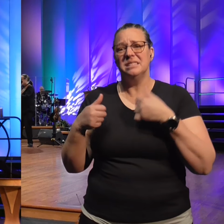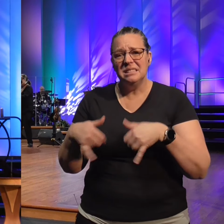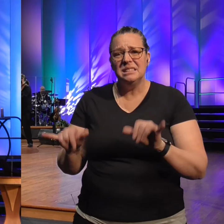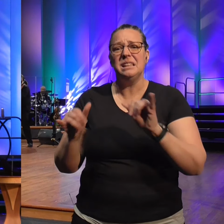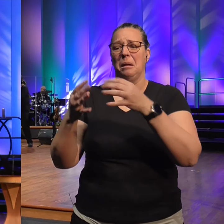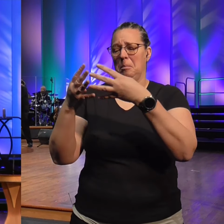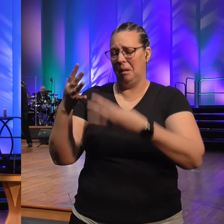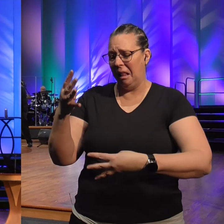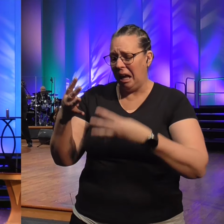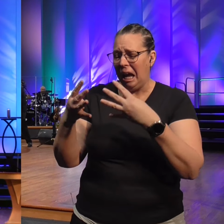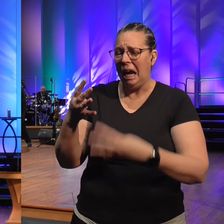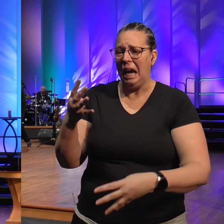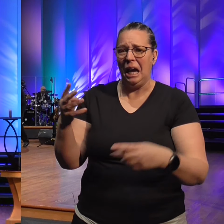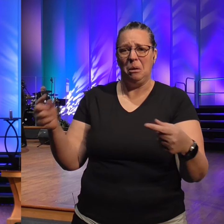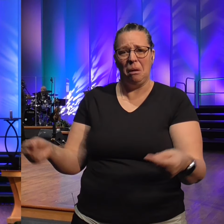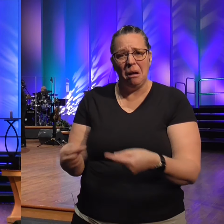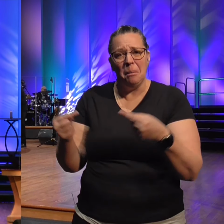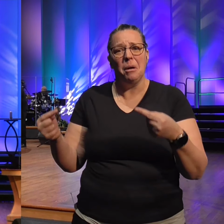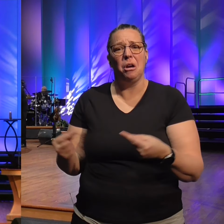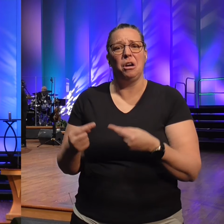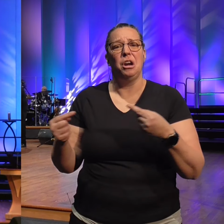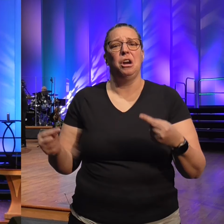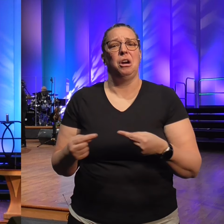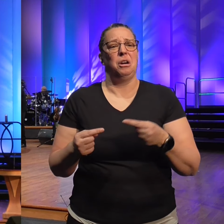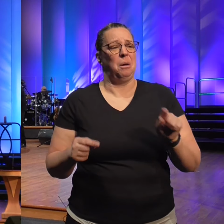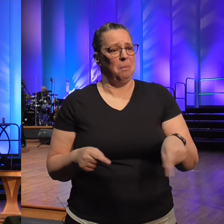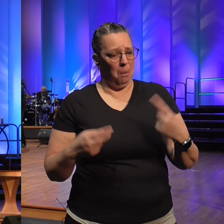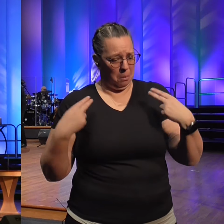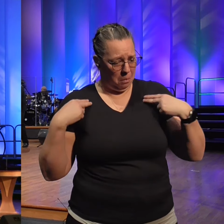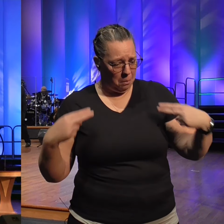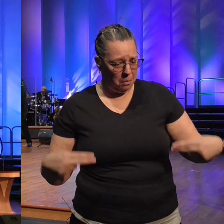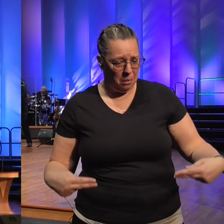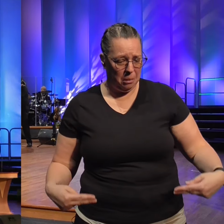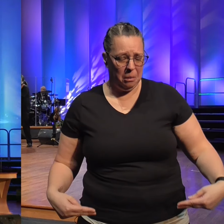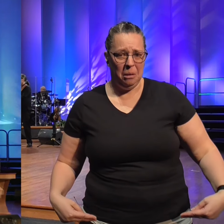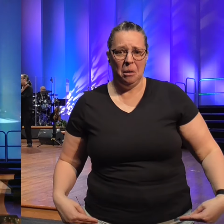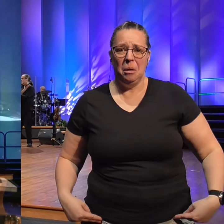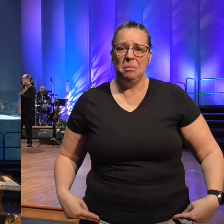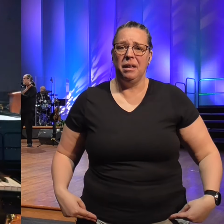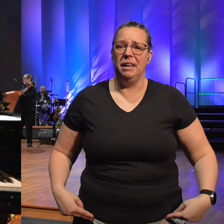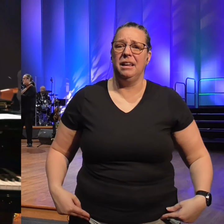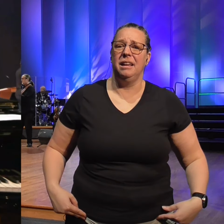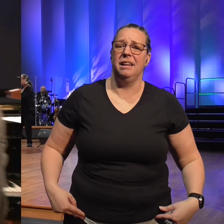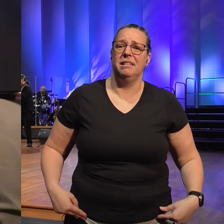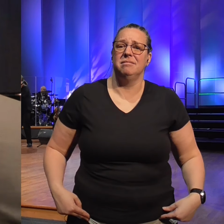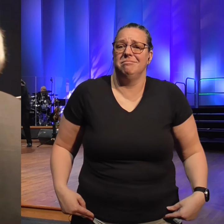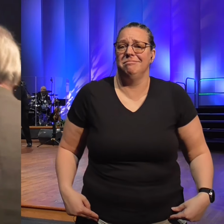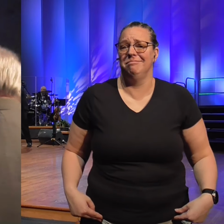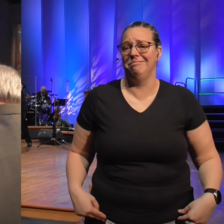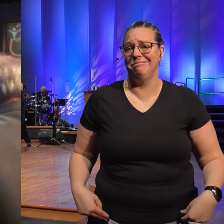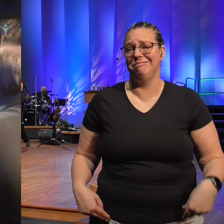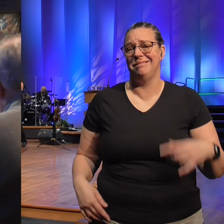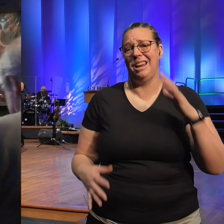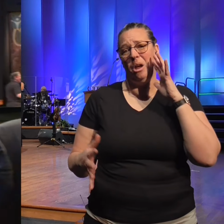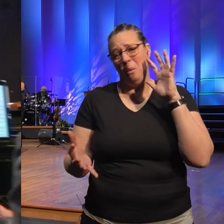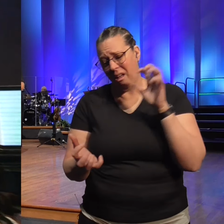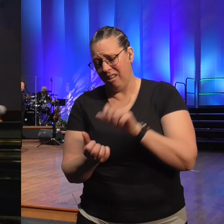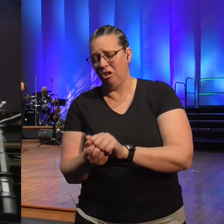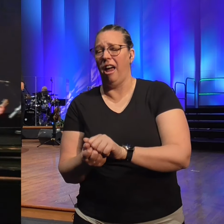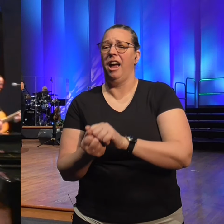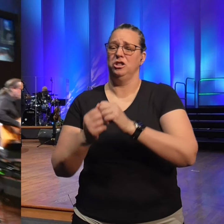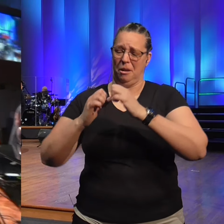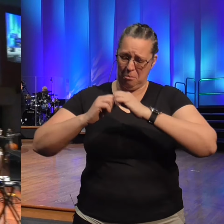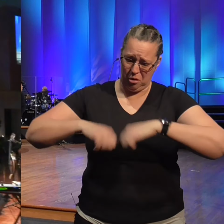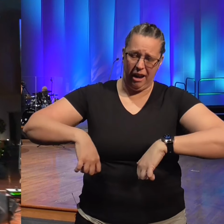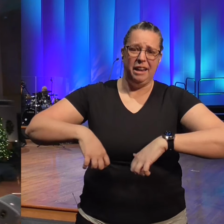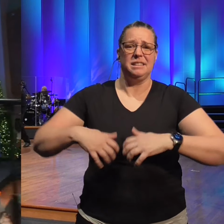when I fall down. I'm only human. And I crash and I